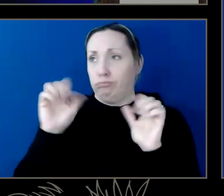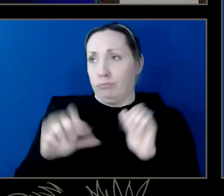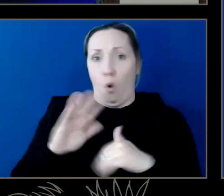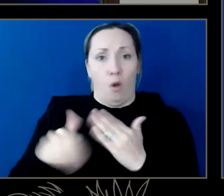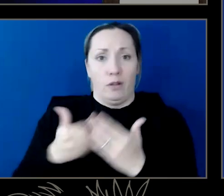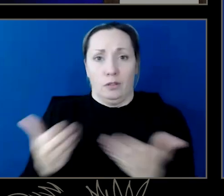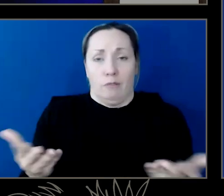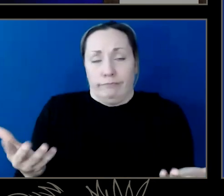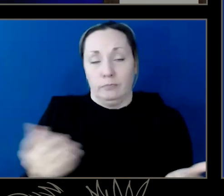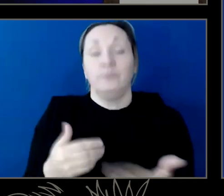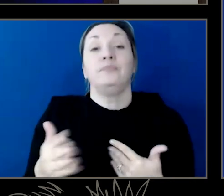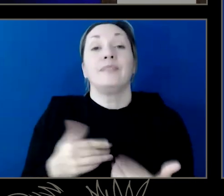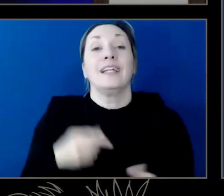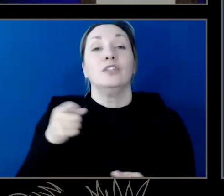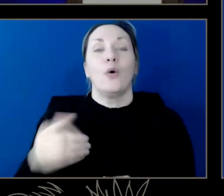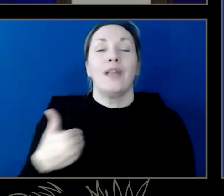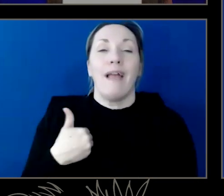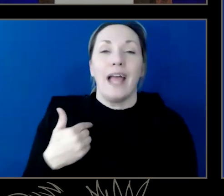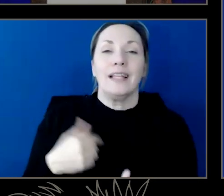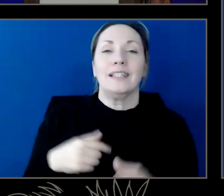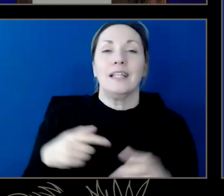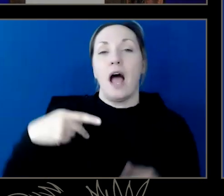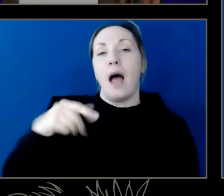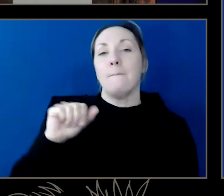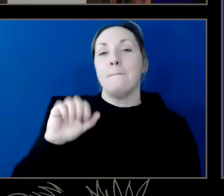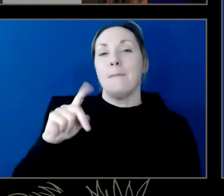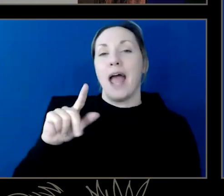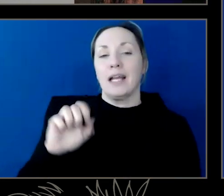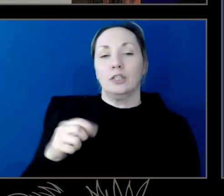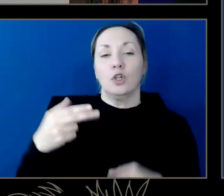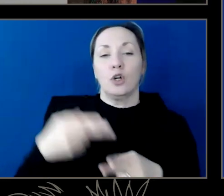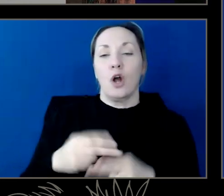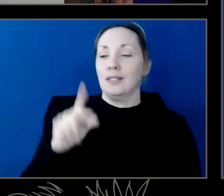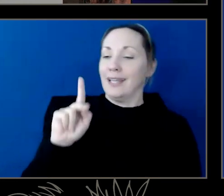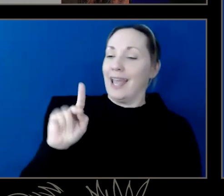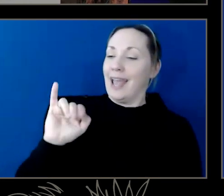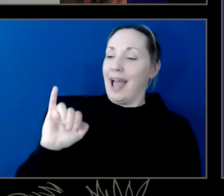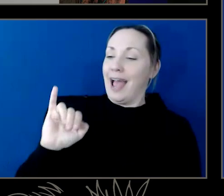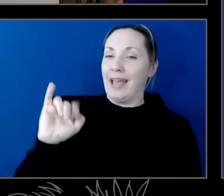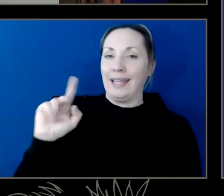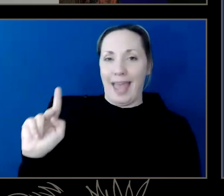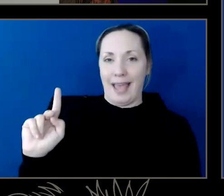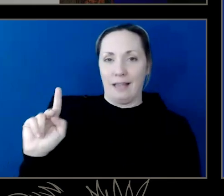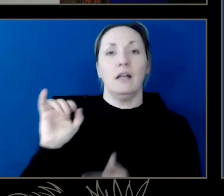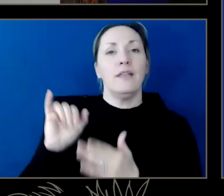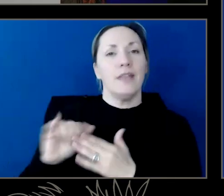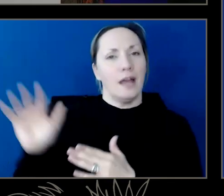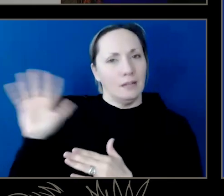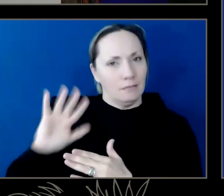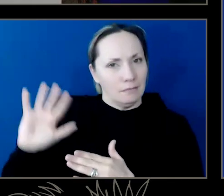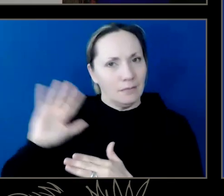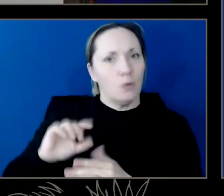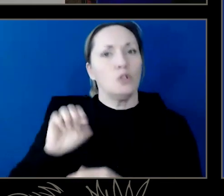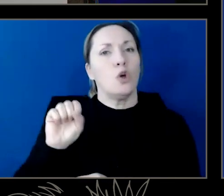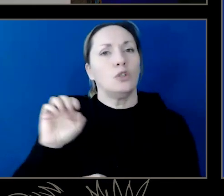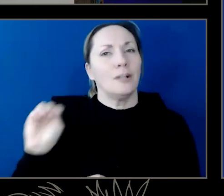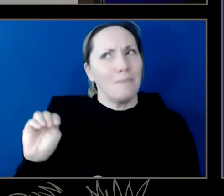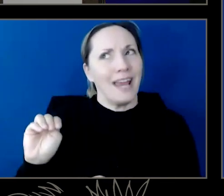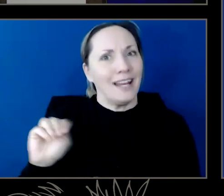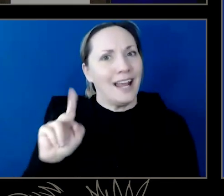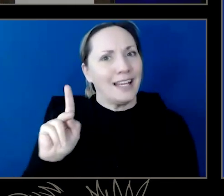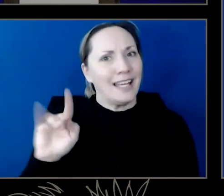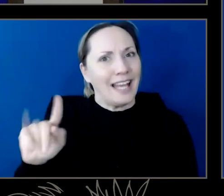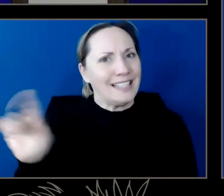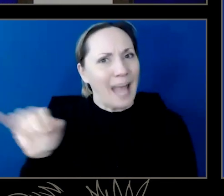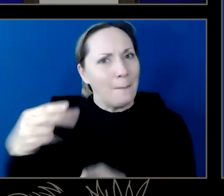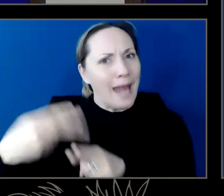cares. So Azure had this little package that was called Kik, that's K-I-K. Now at that time, there was also a social media called Kik, K-I-K.